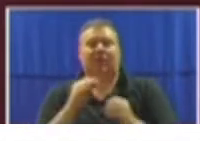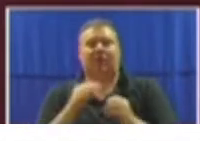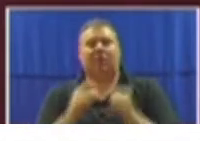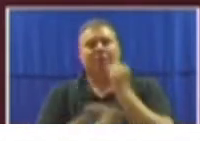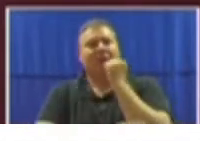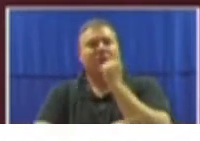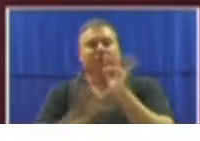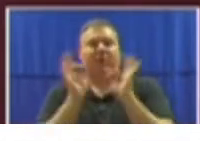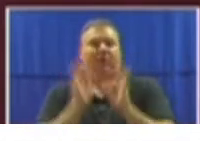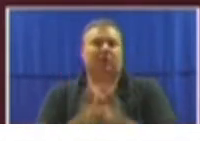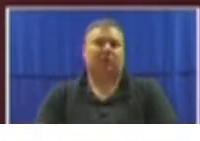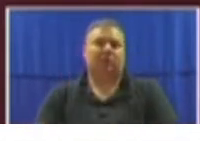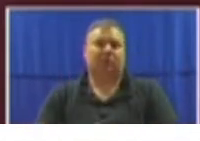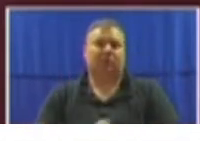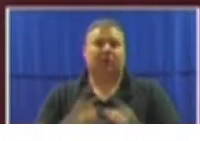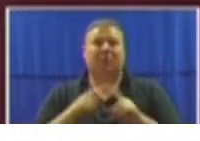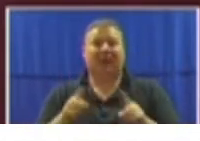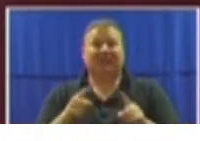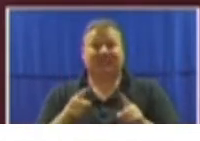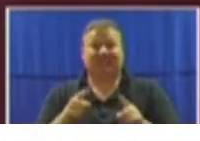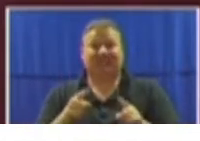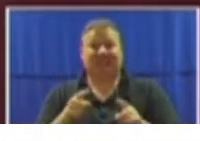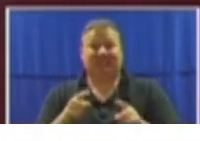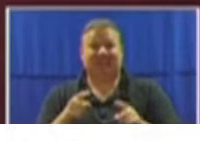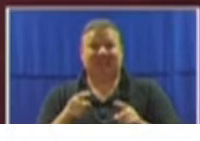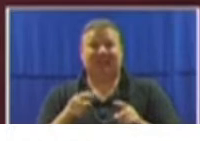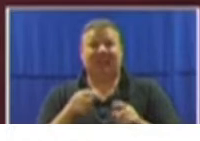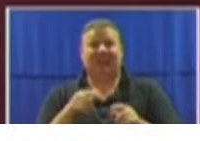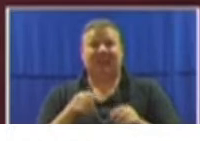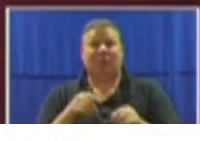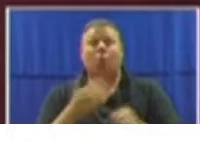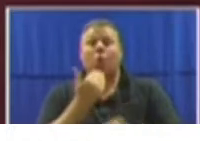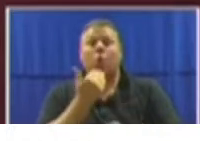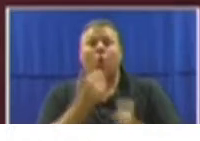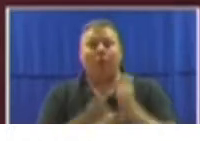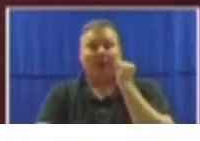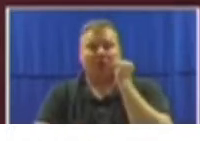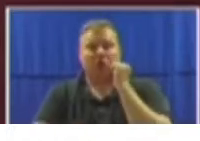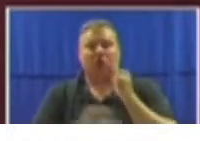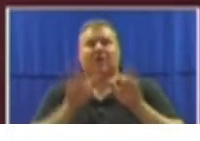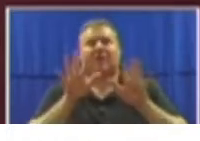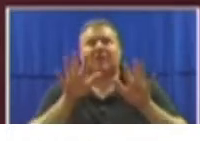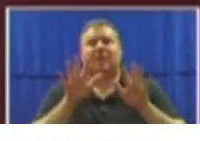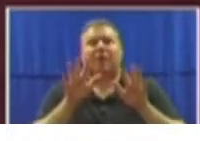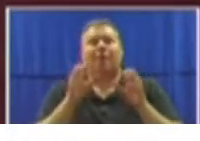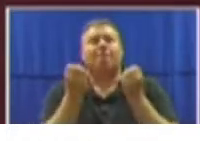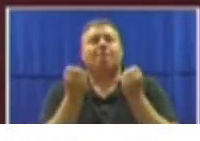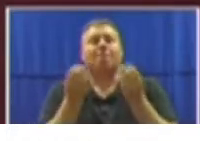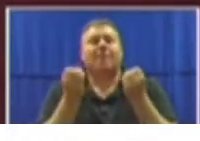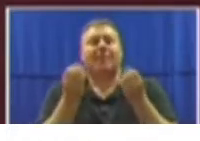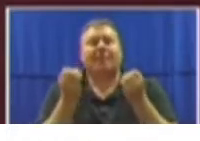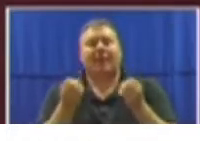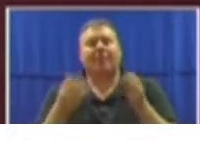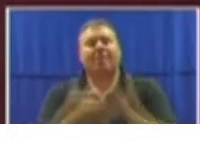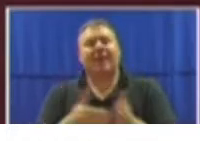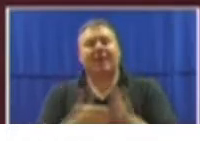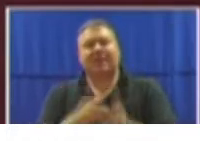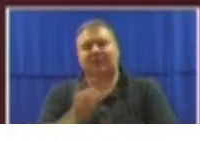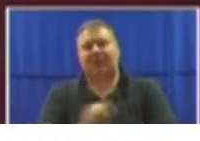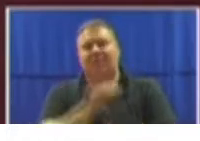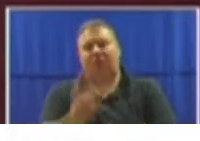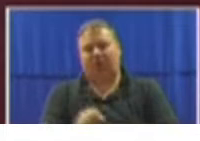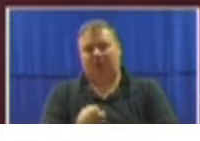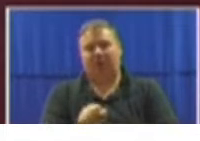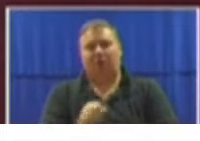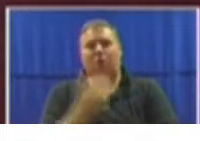But there are grave consequences for the tens of millions of South Africans who live below the poverty line or survive on a